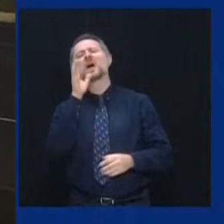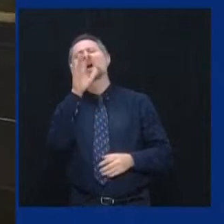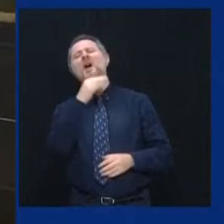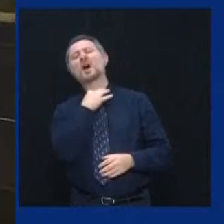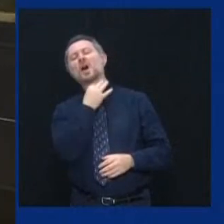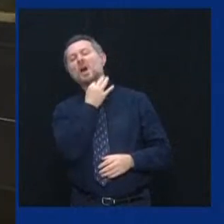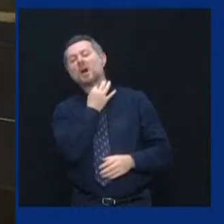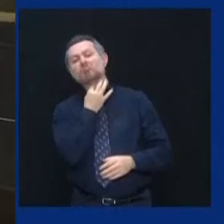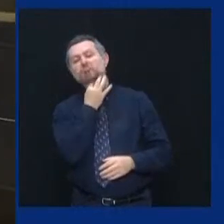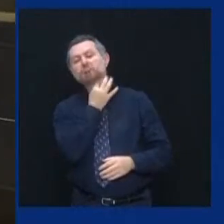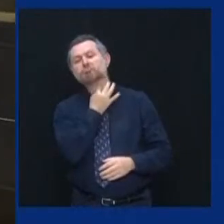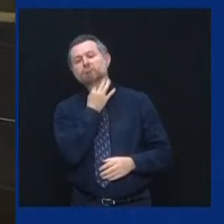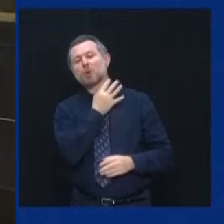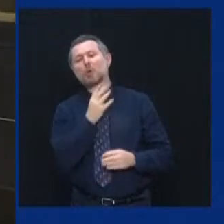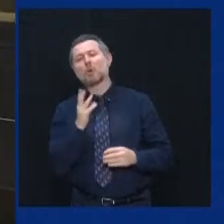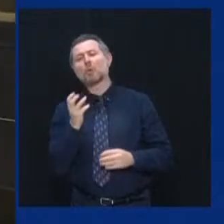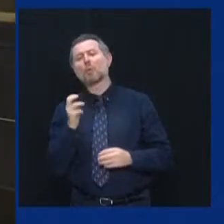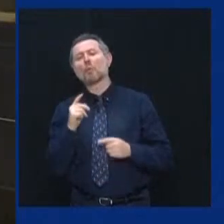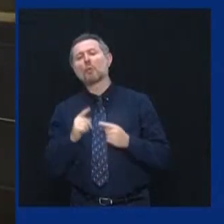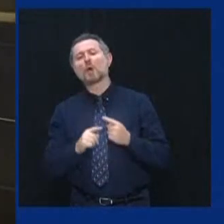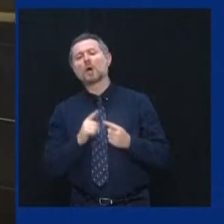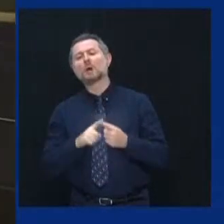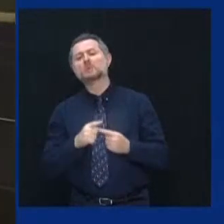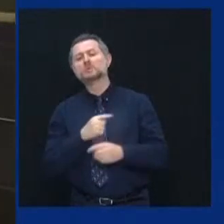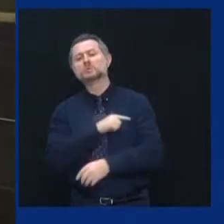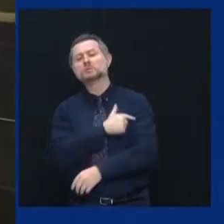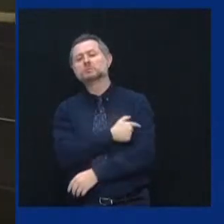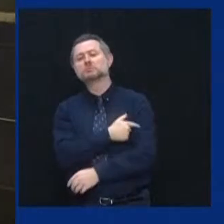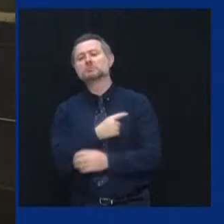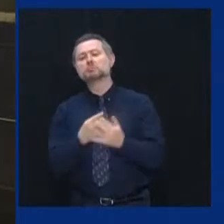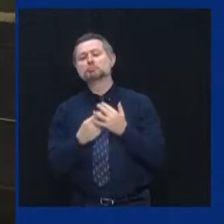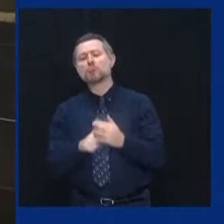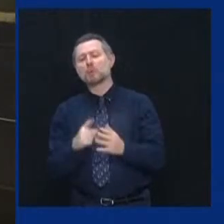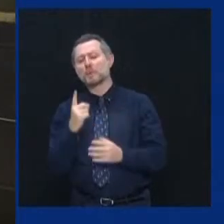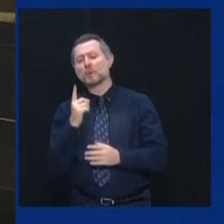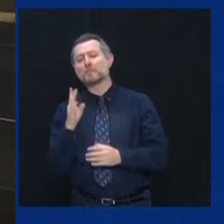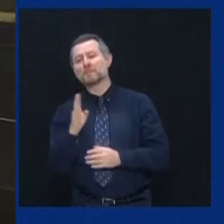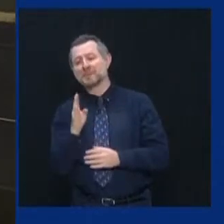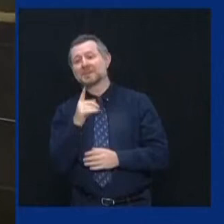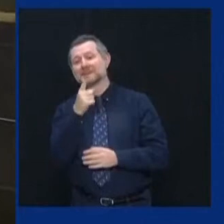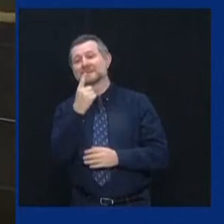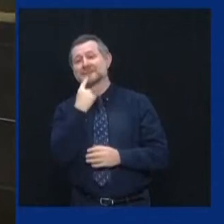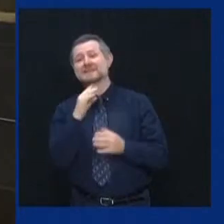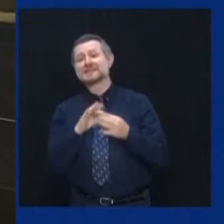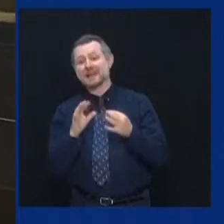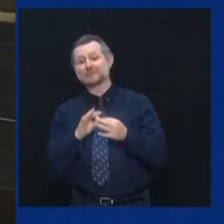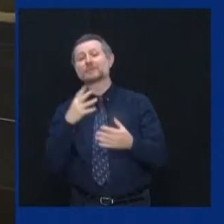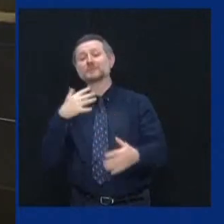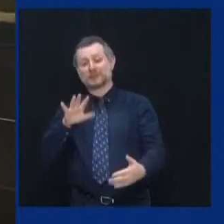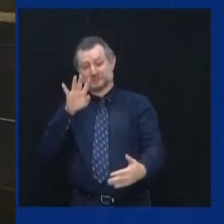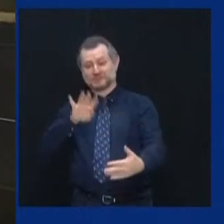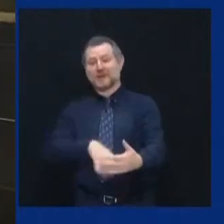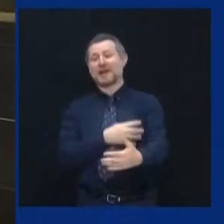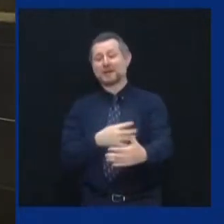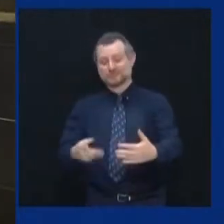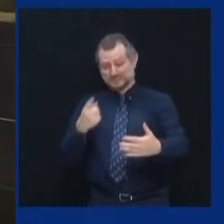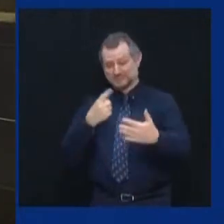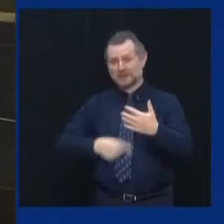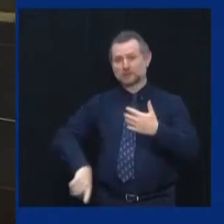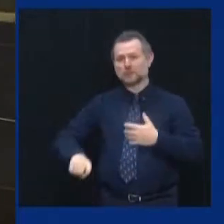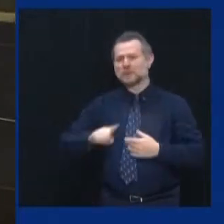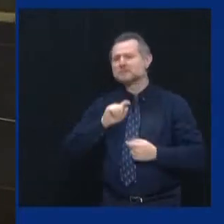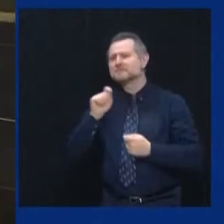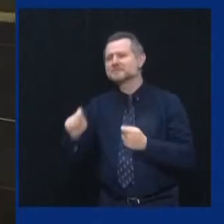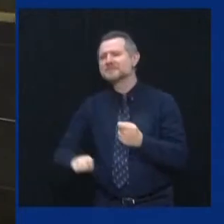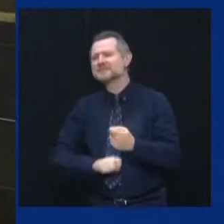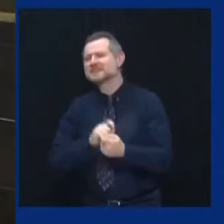when will vaccines start for phase 1B? I know you're saying that they can start scheduling next week, but I'm wondering exactly when that